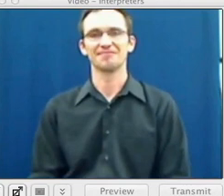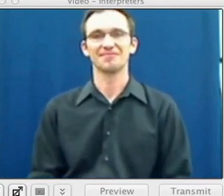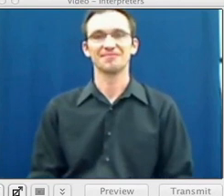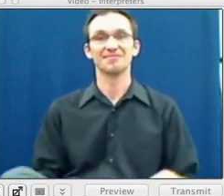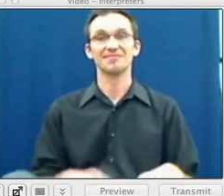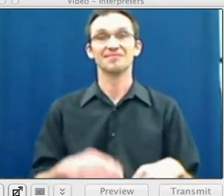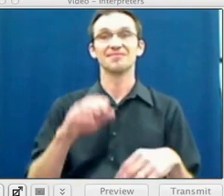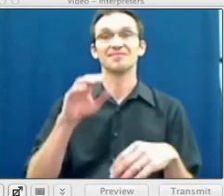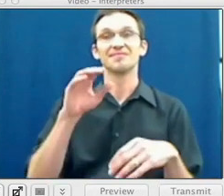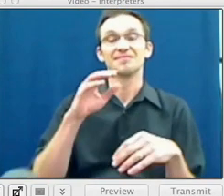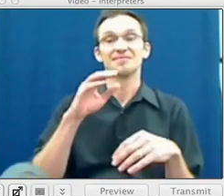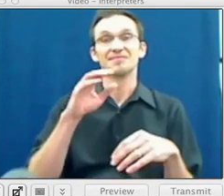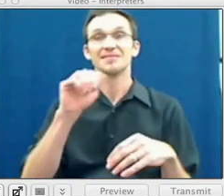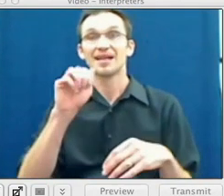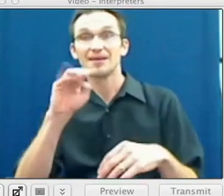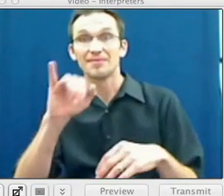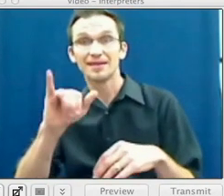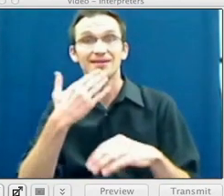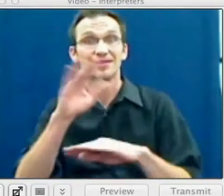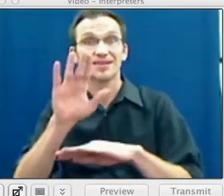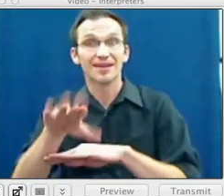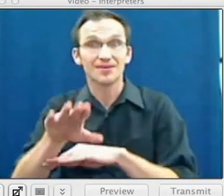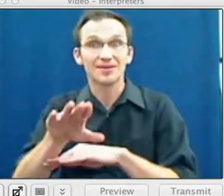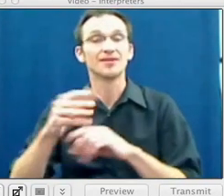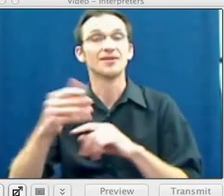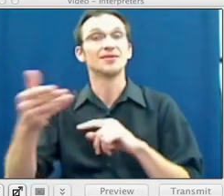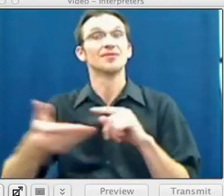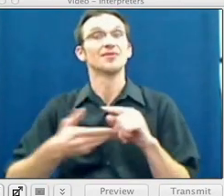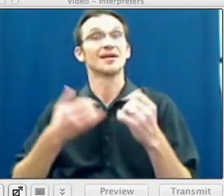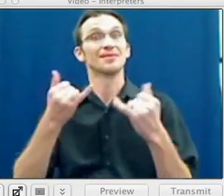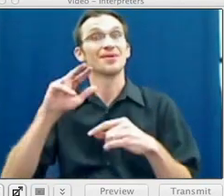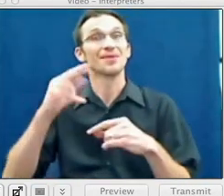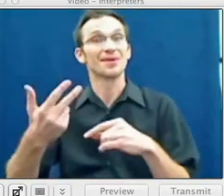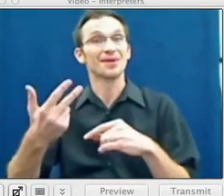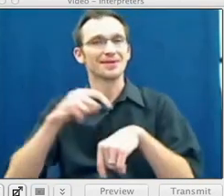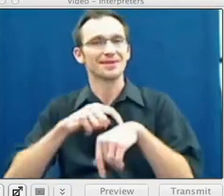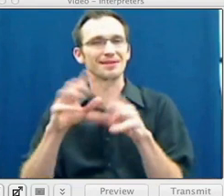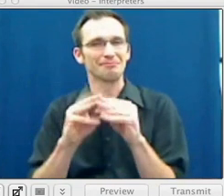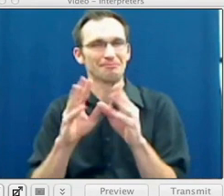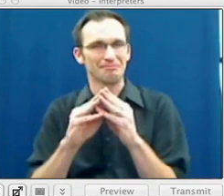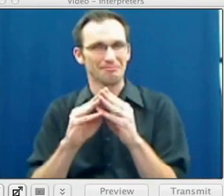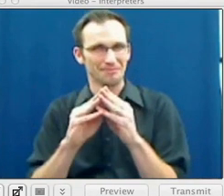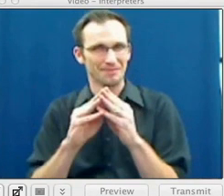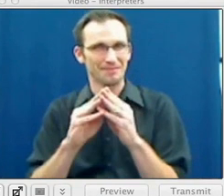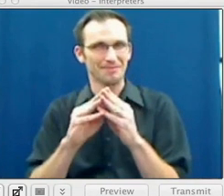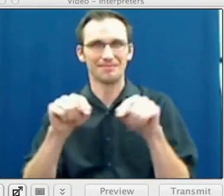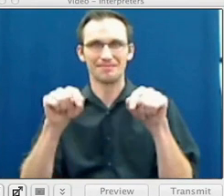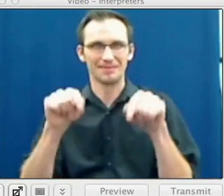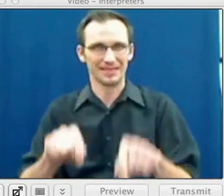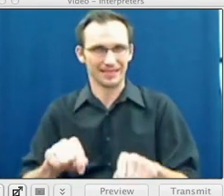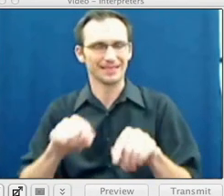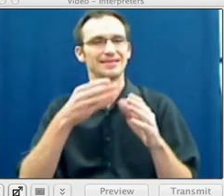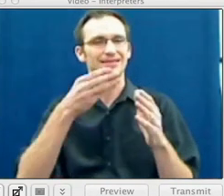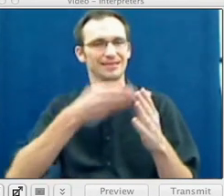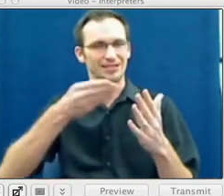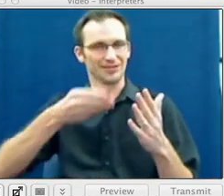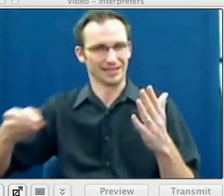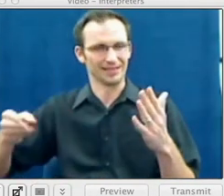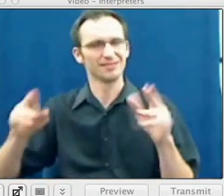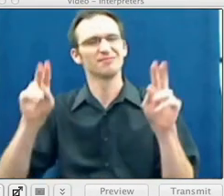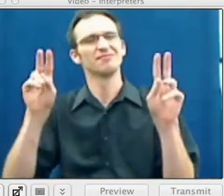Good afternoon, everybody, and welcome to the third webinar in this series on Demand Control Schema. And I'm